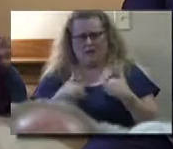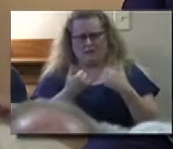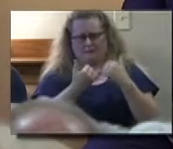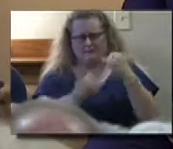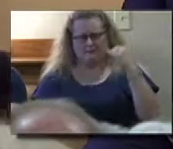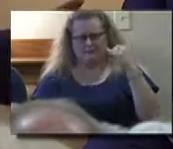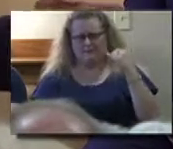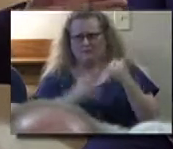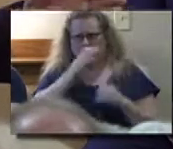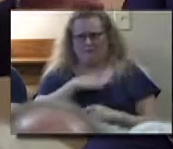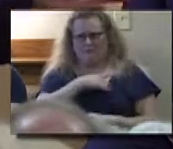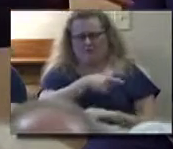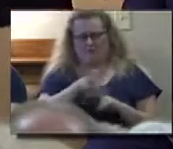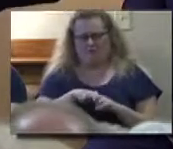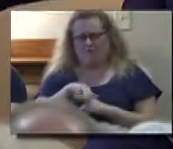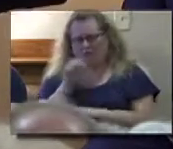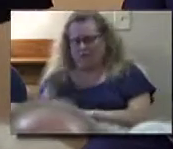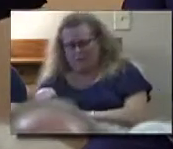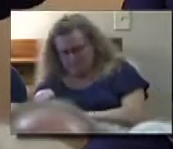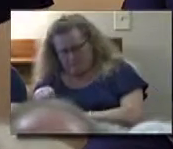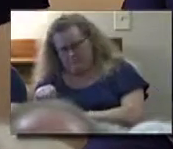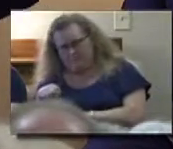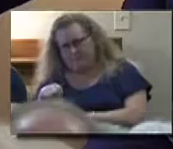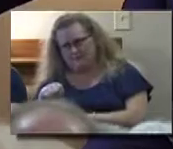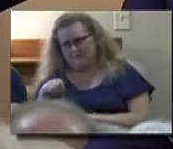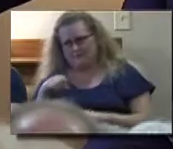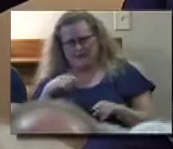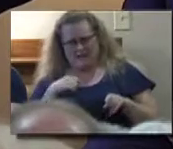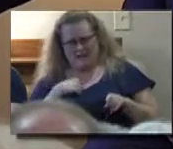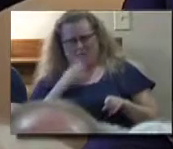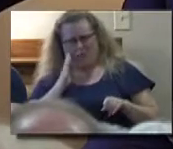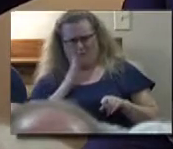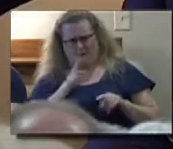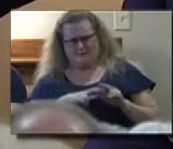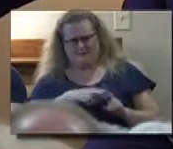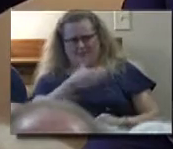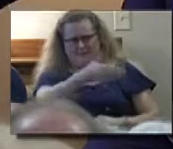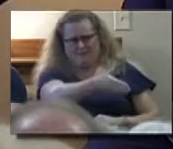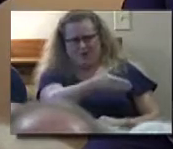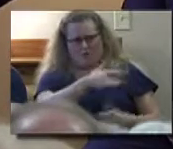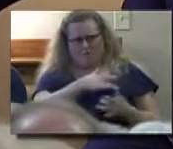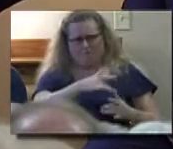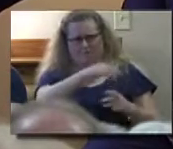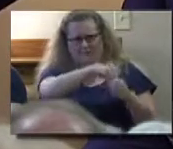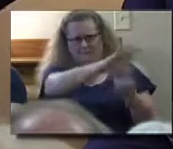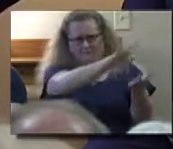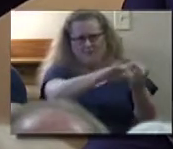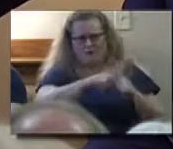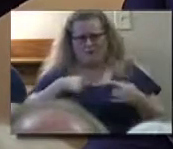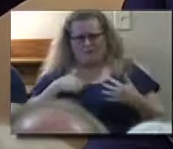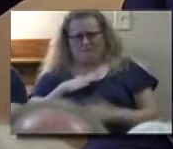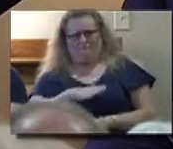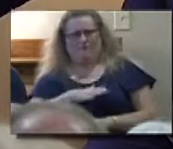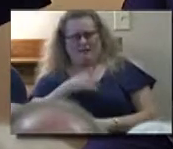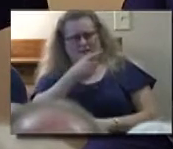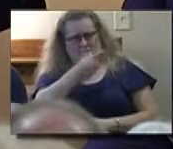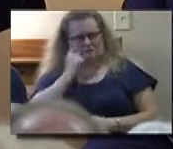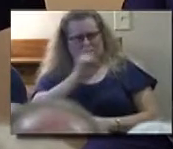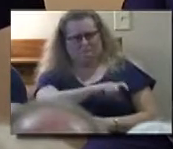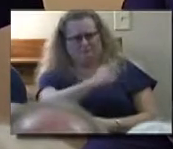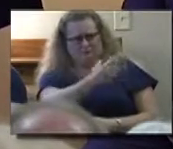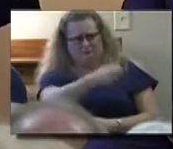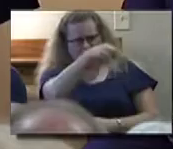was slumped in her chair somewhere where I would have been sitting at the beginning, but I was too afraid. She was